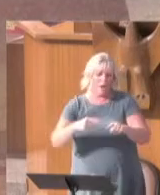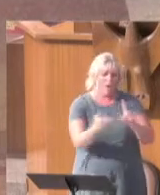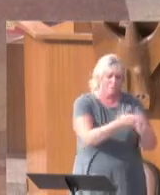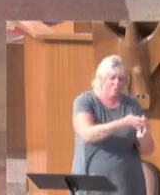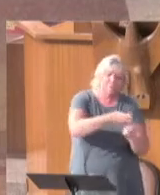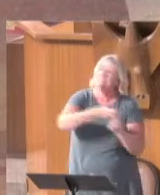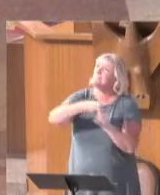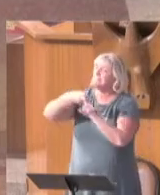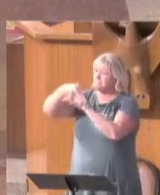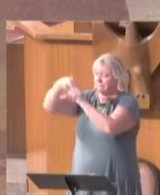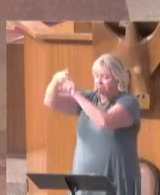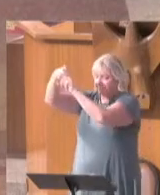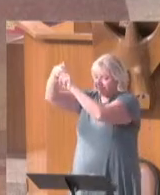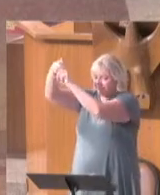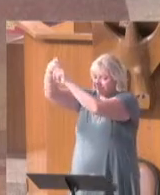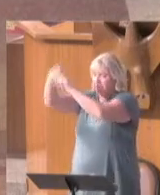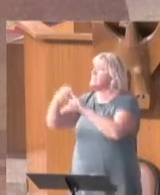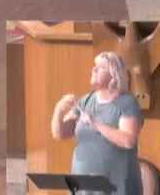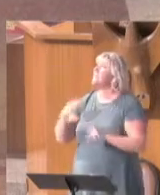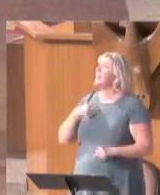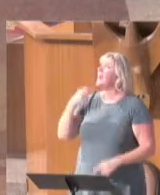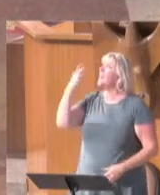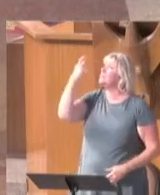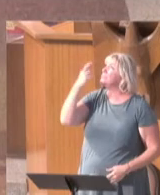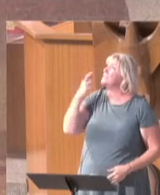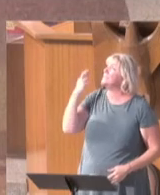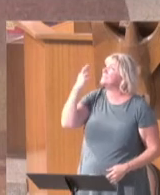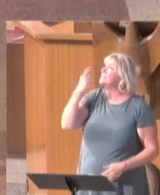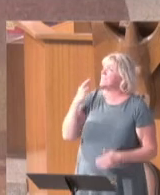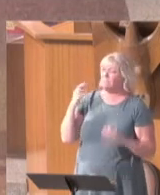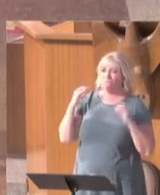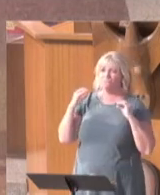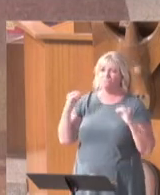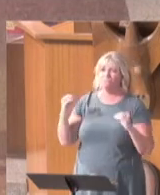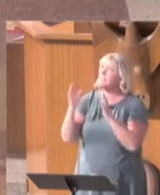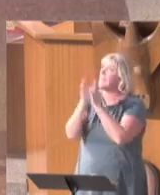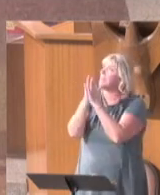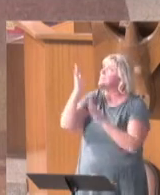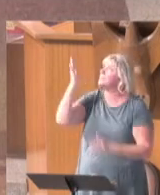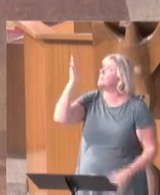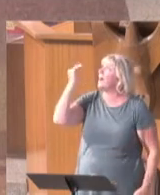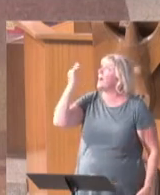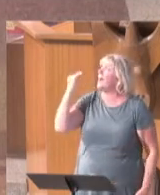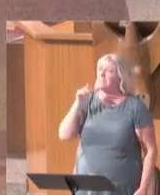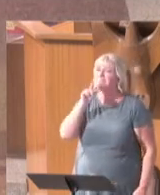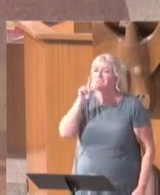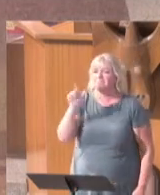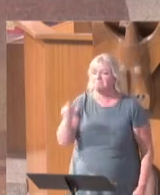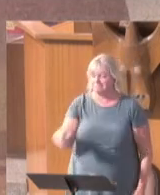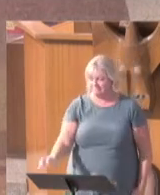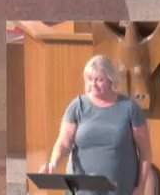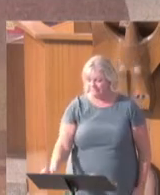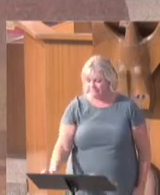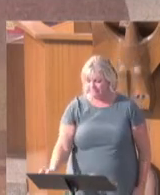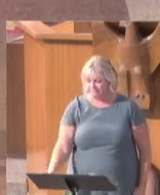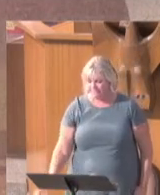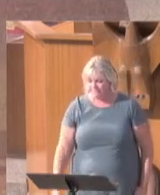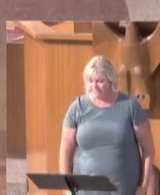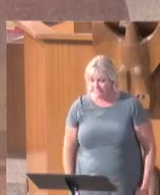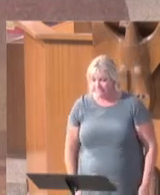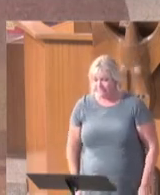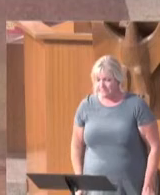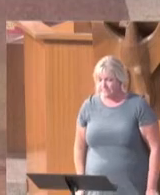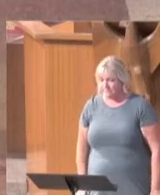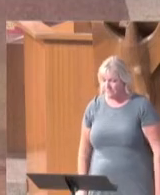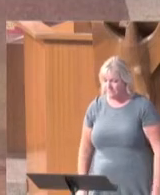I'm falling? There'd be no reason to ask why.